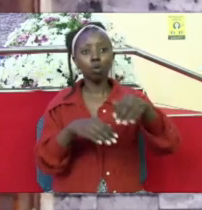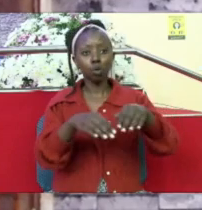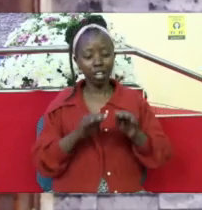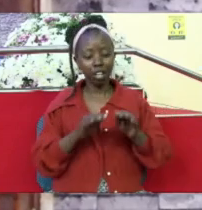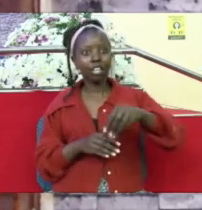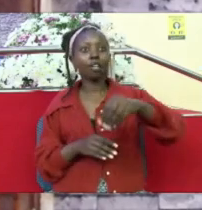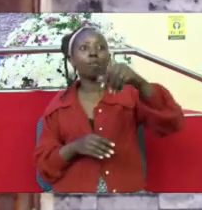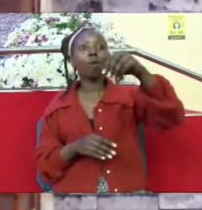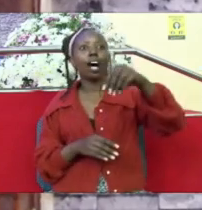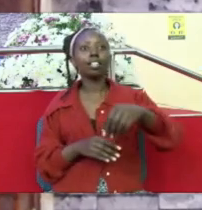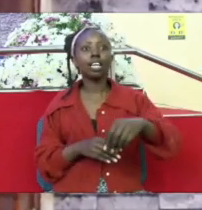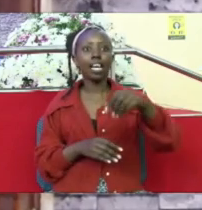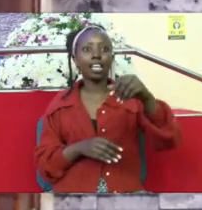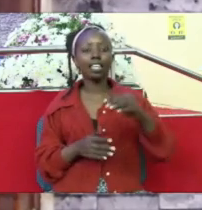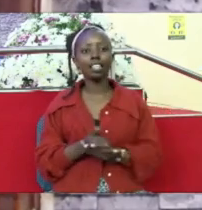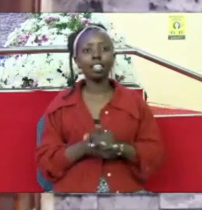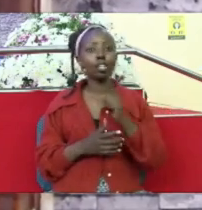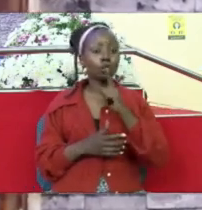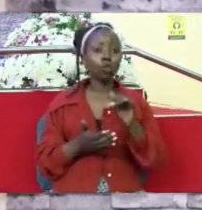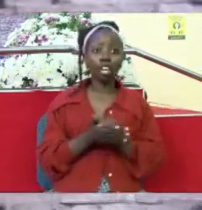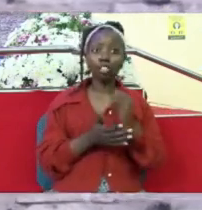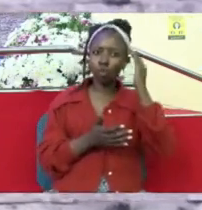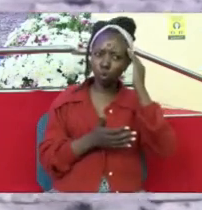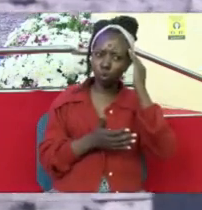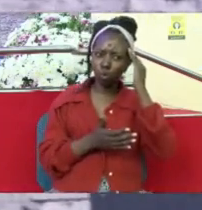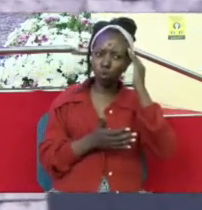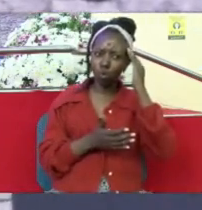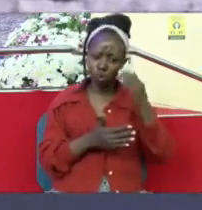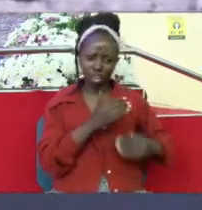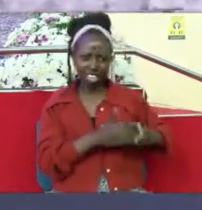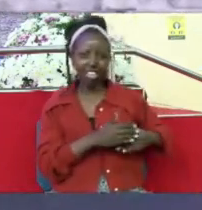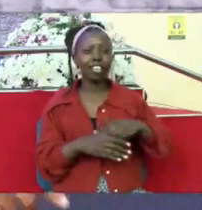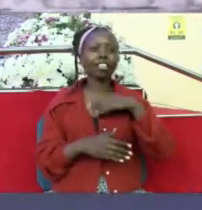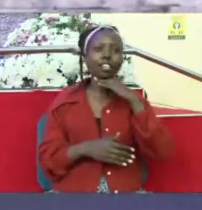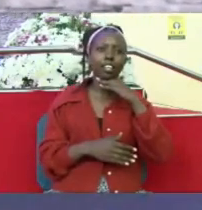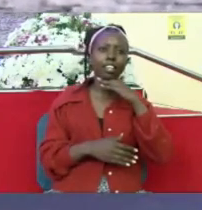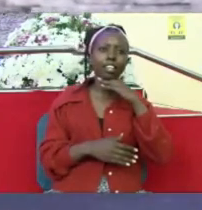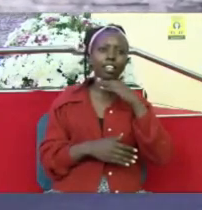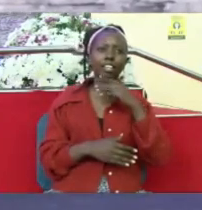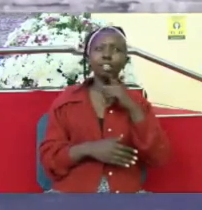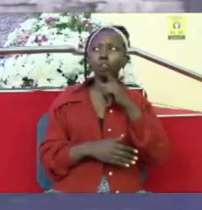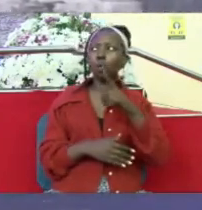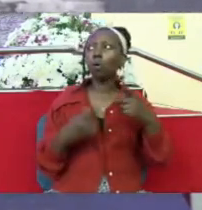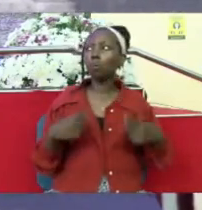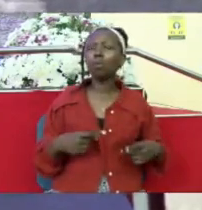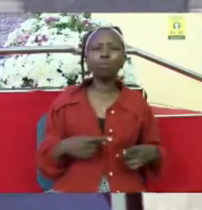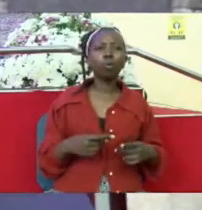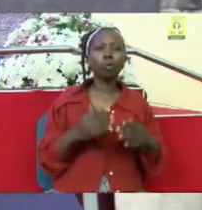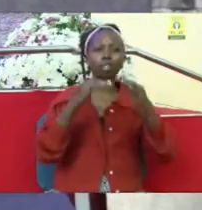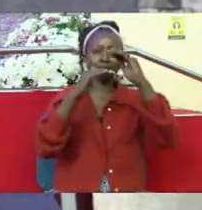Sasa mnajua pale inaendelea. Those people get fewer and fewer. Wale watu wakakuwa wachache na wachache.